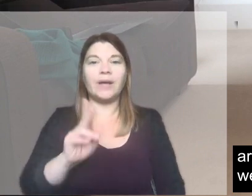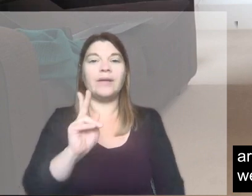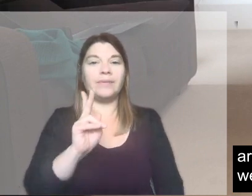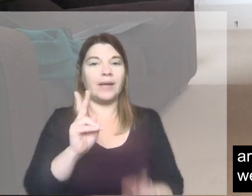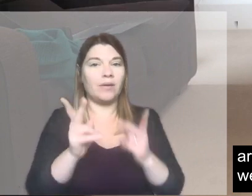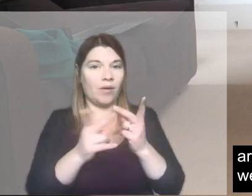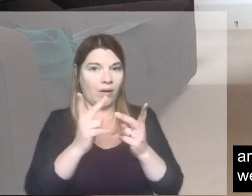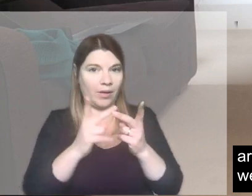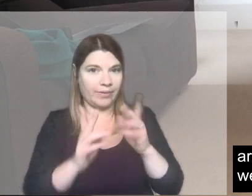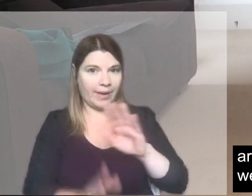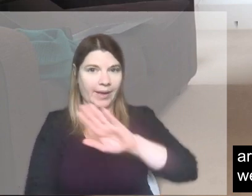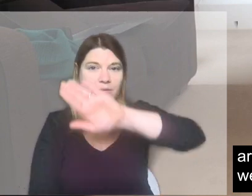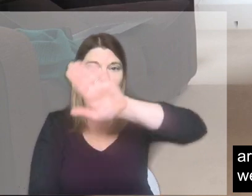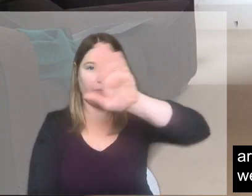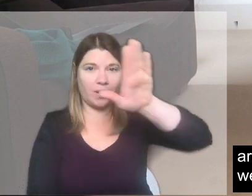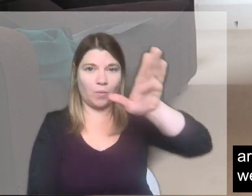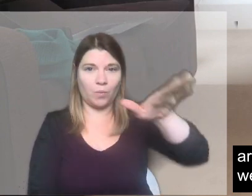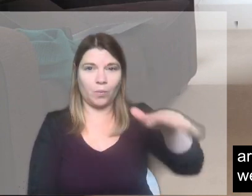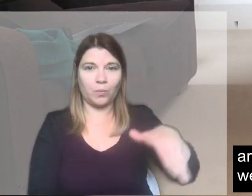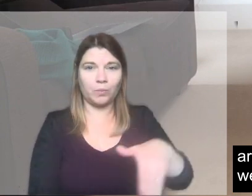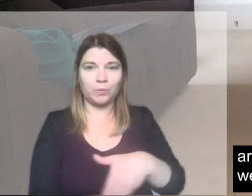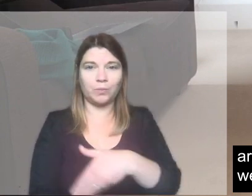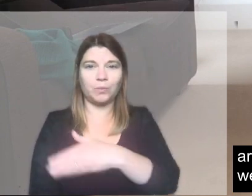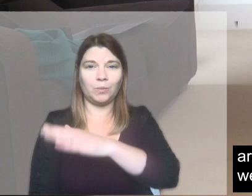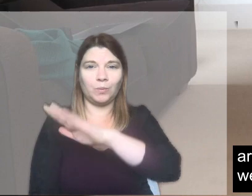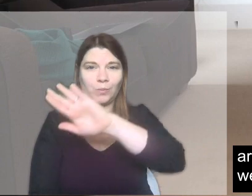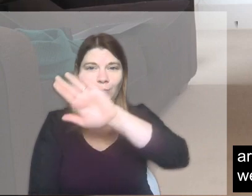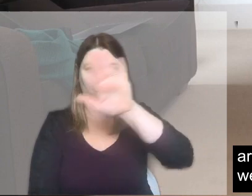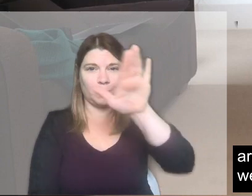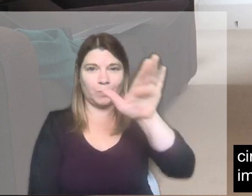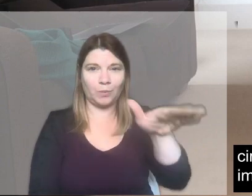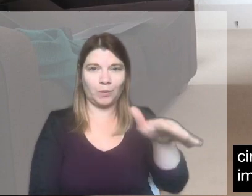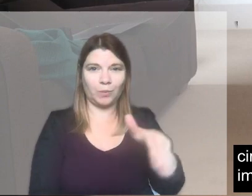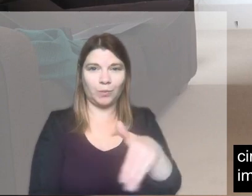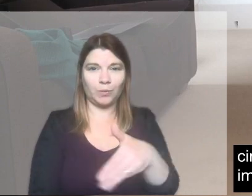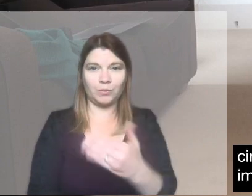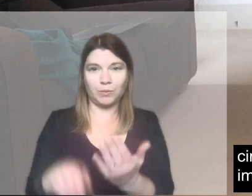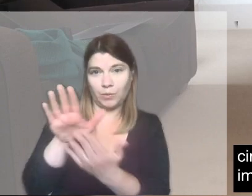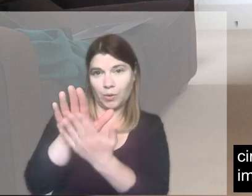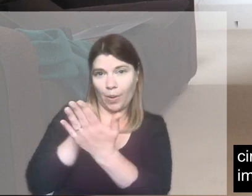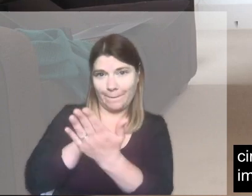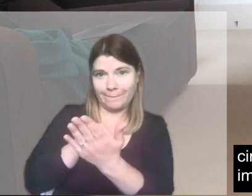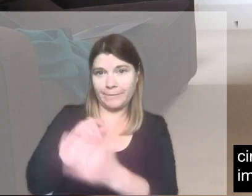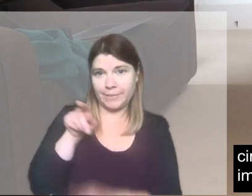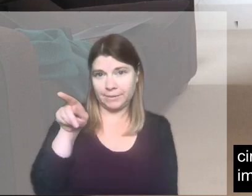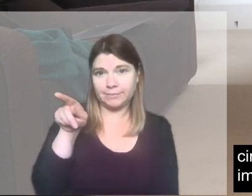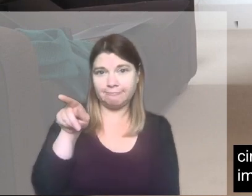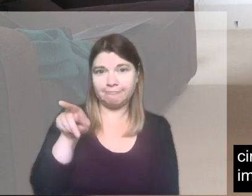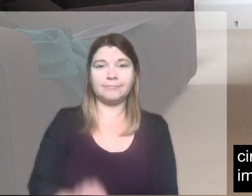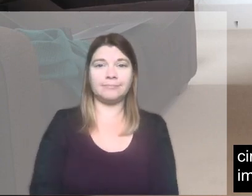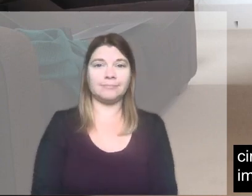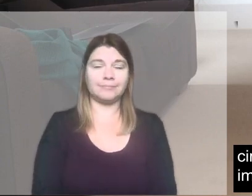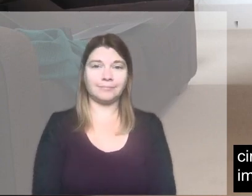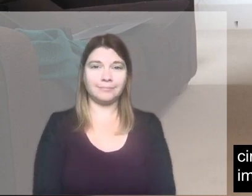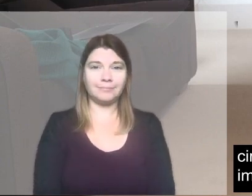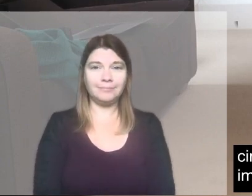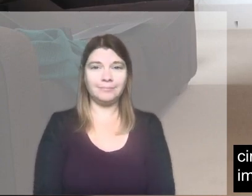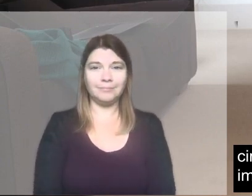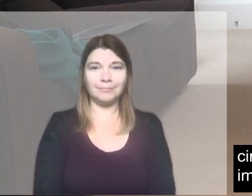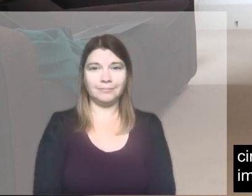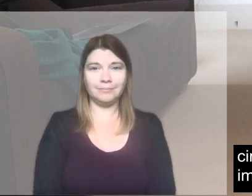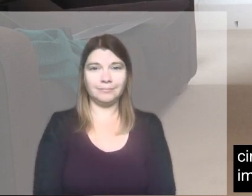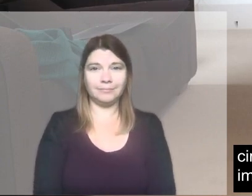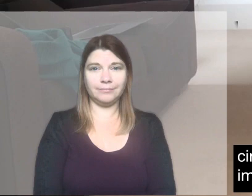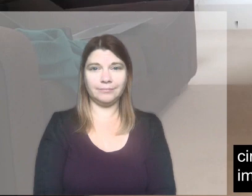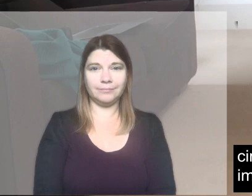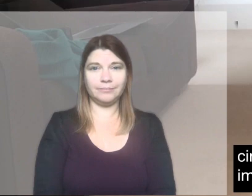you've done both hands. So tracing a circular shape with your fingertips